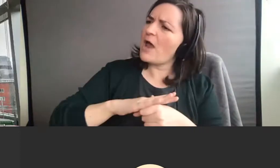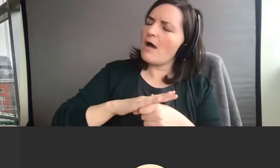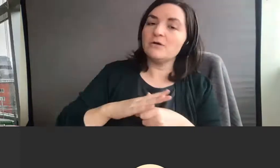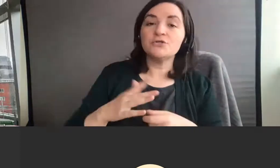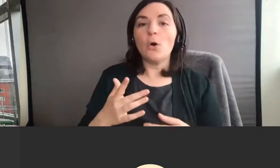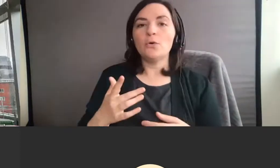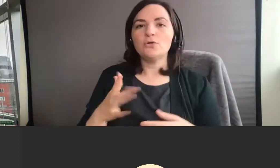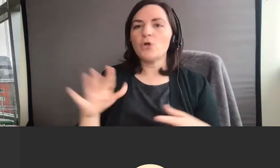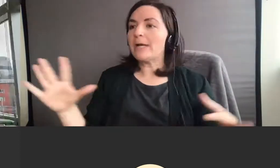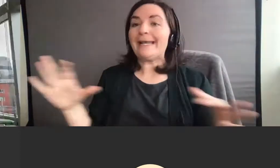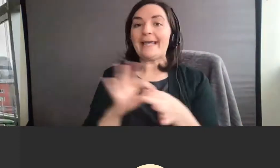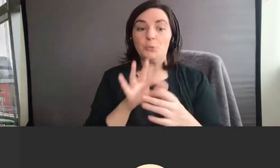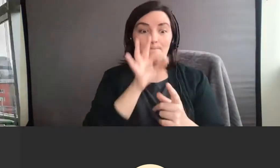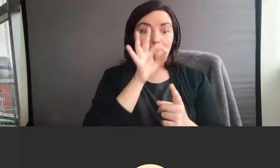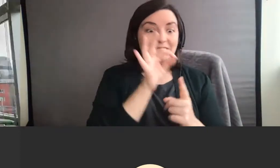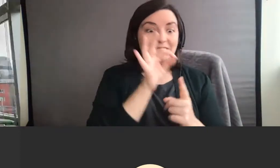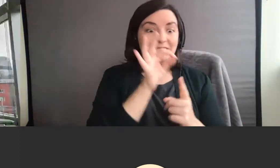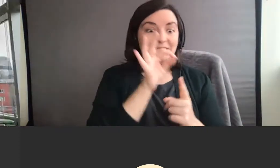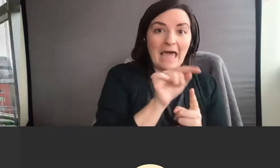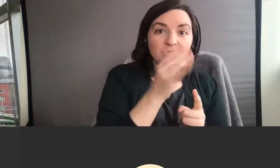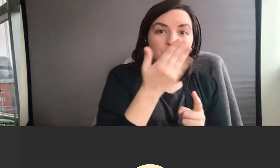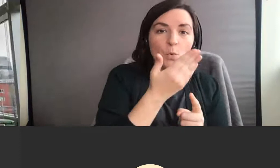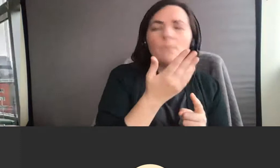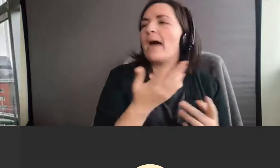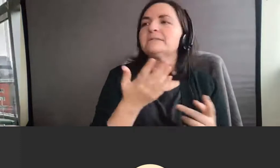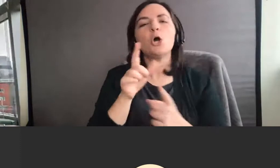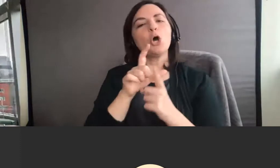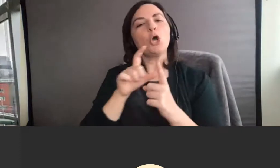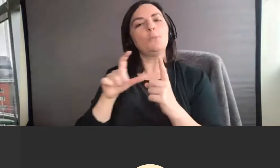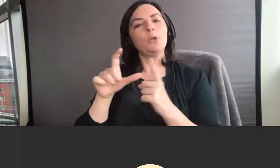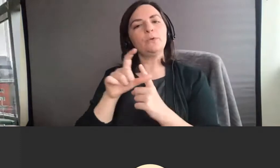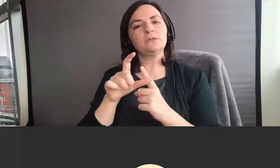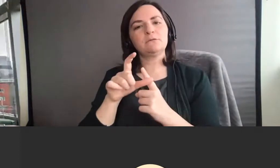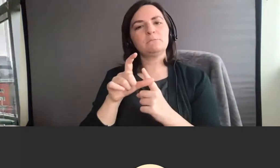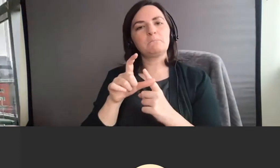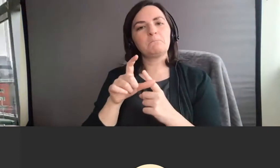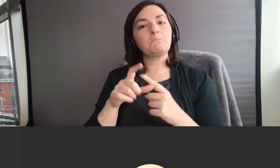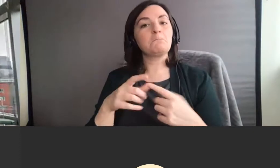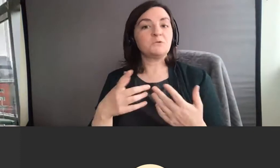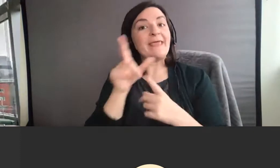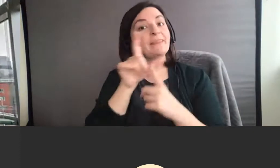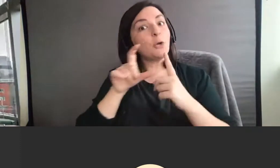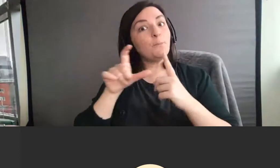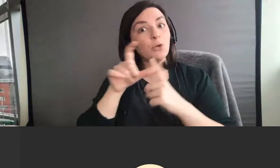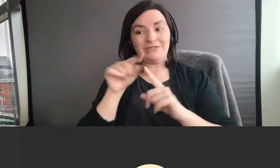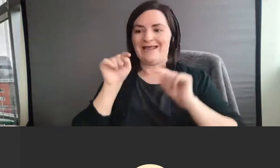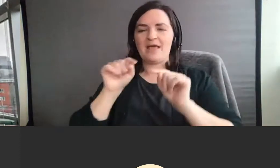setting, but it will be linked to a particular community. So you could talk about the community as the setting.